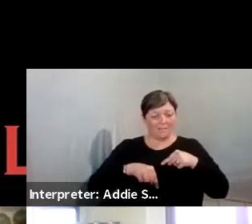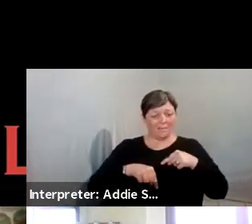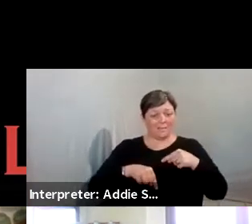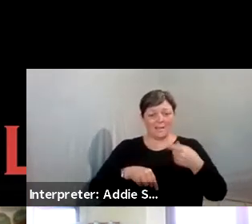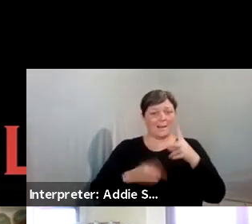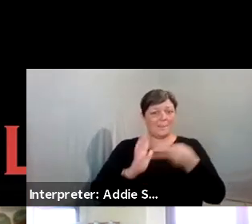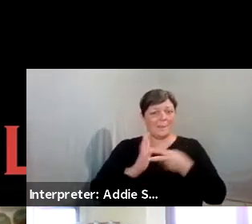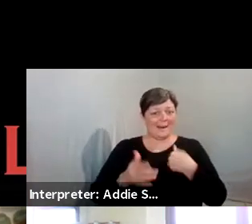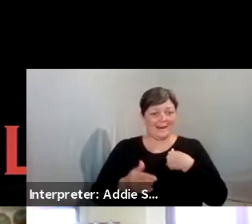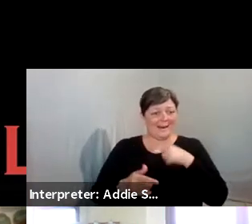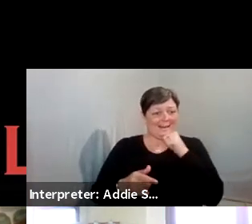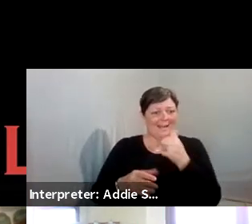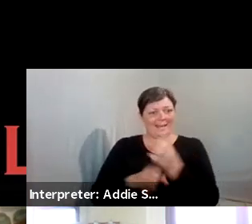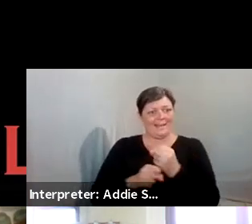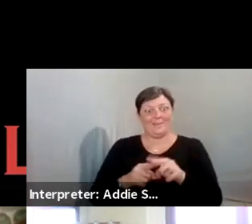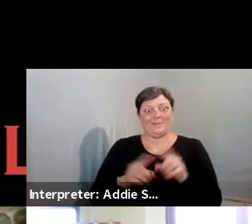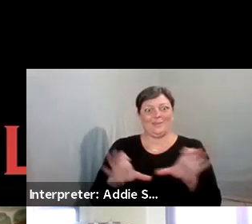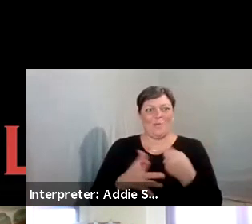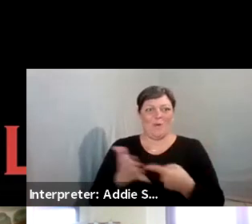I didn't get to do what I intended to do.